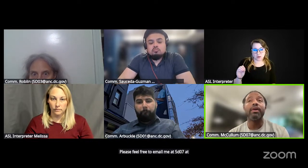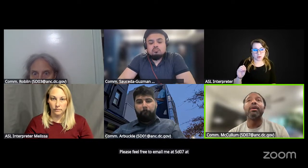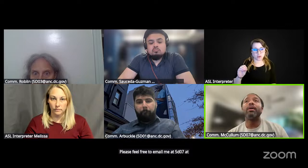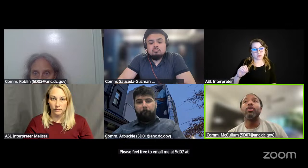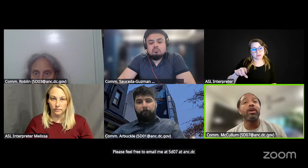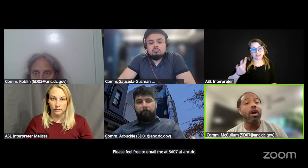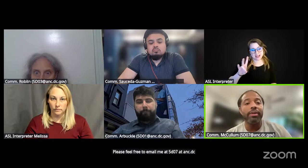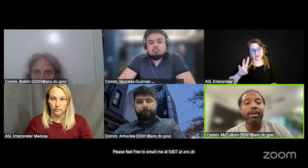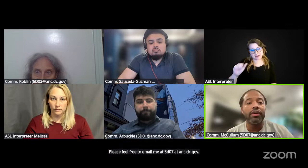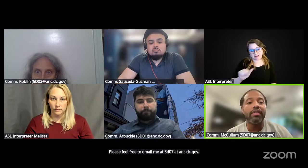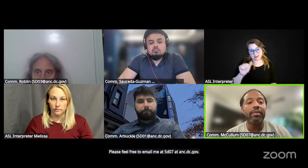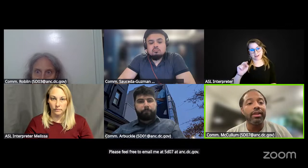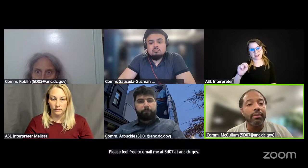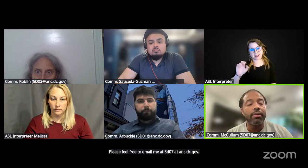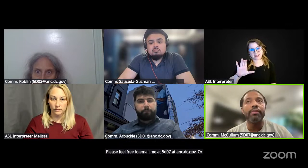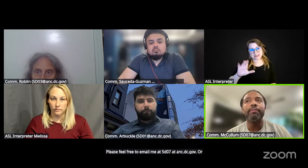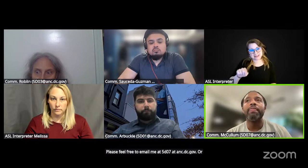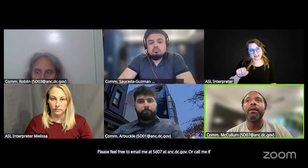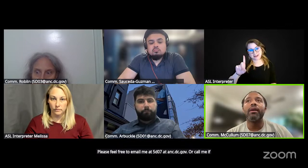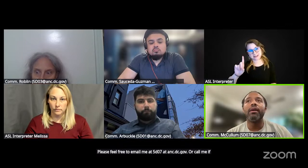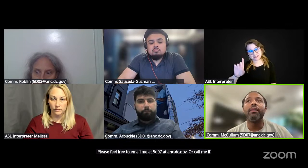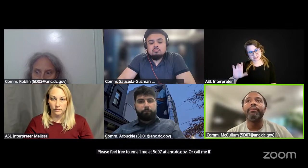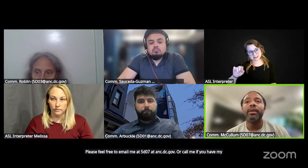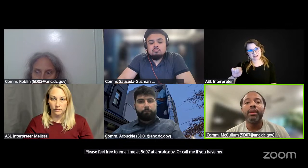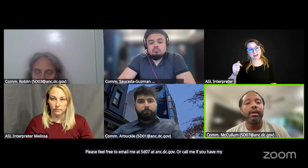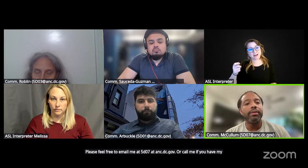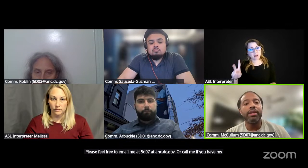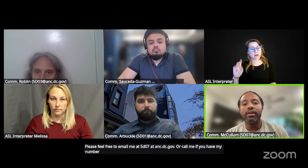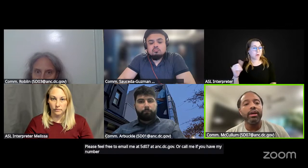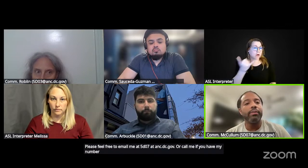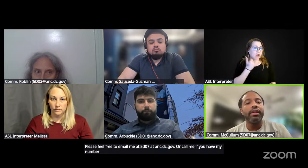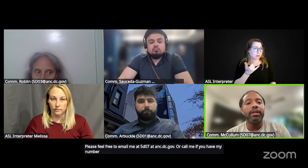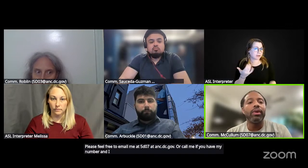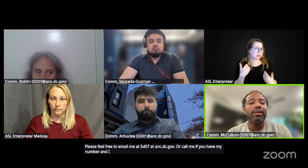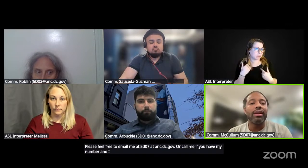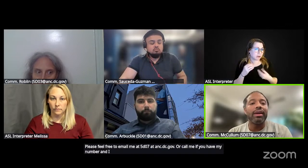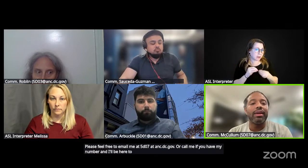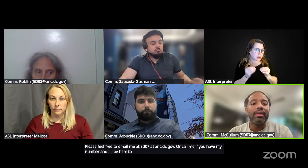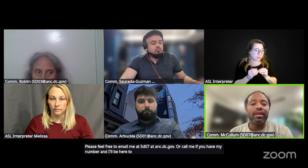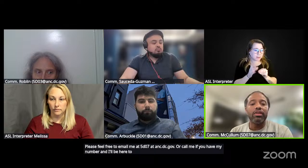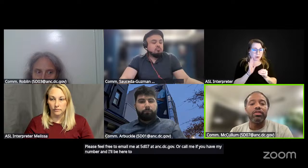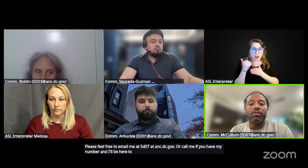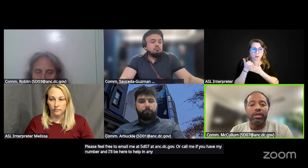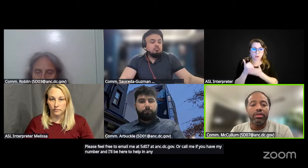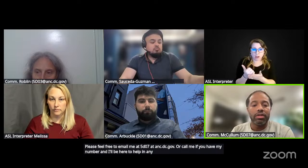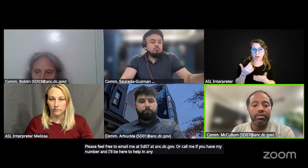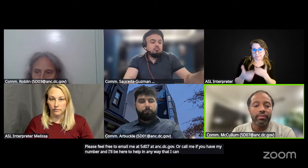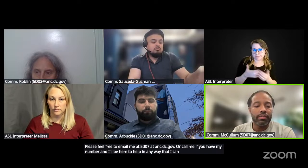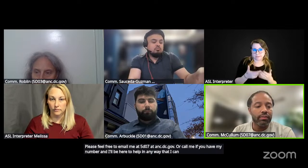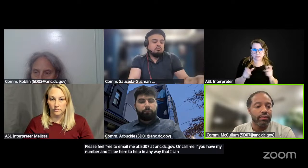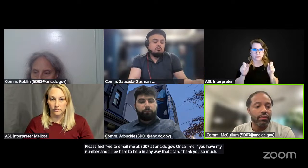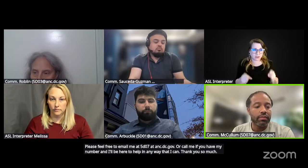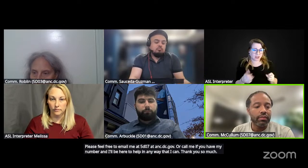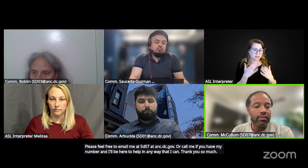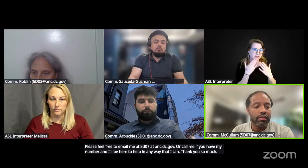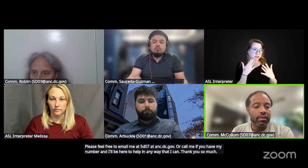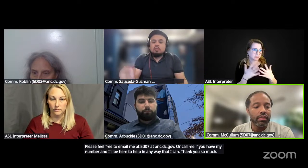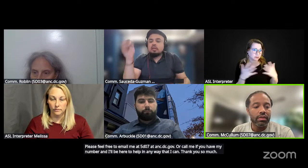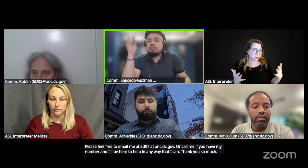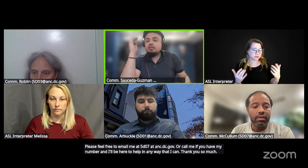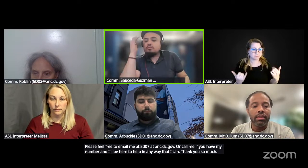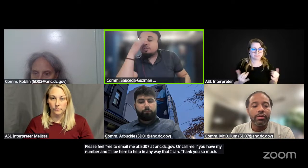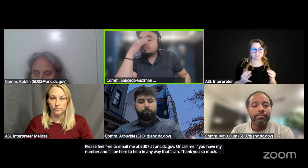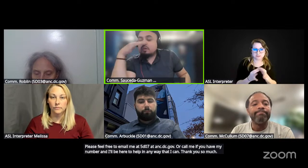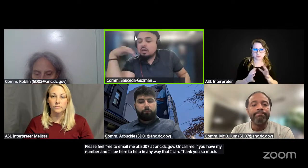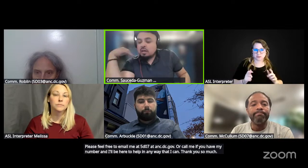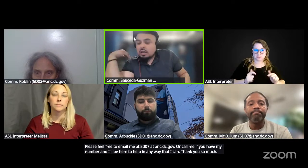5d07@anc.dc.gov or call me if you have my number. And I'll be here to help in any way that I can. Thank you so much. Thank